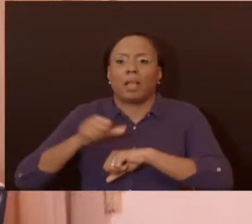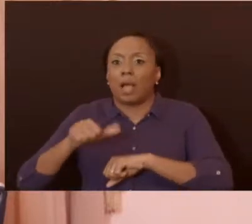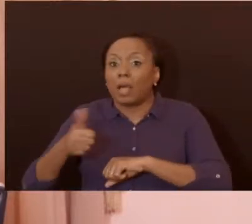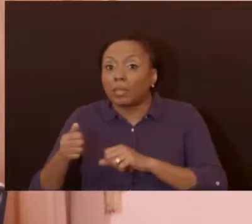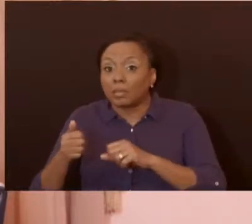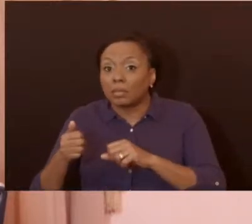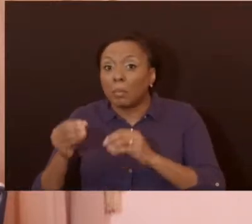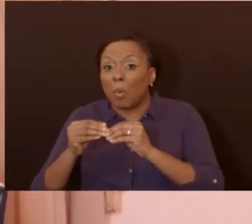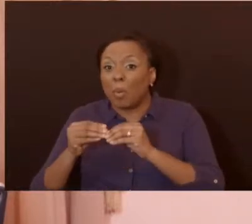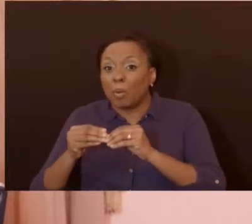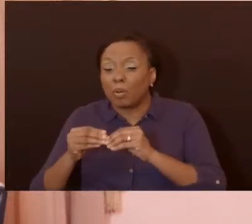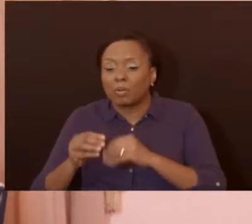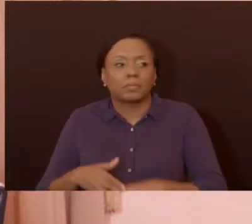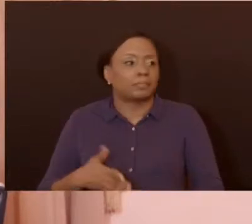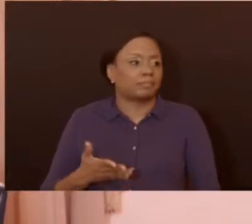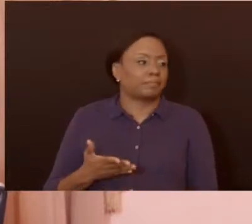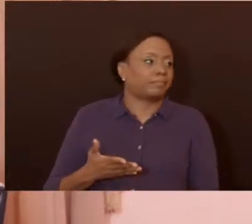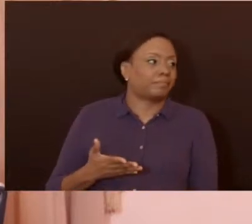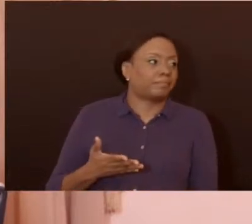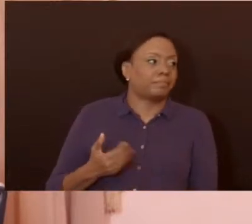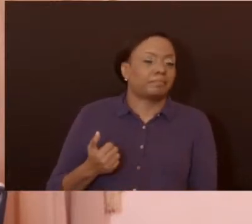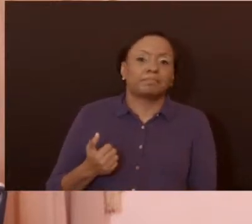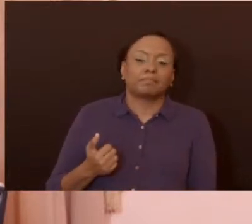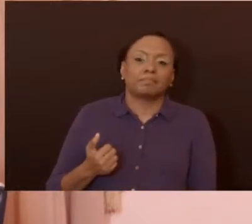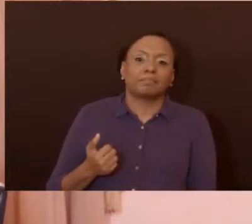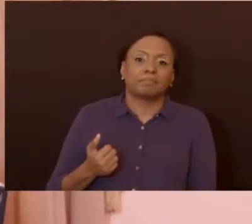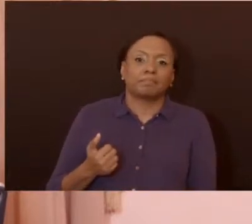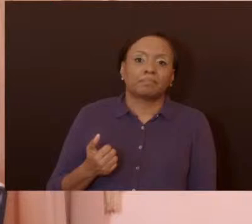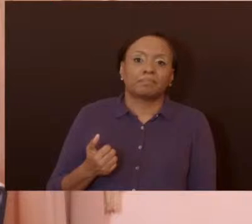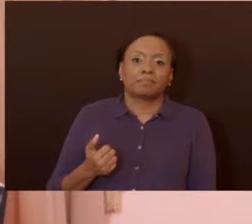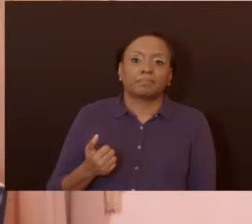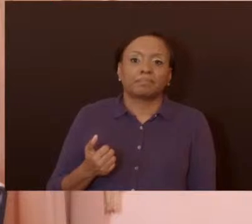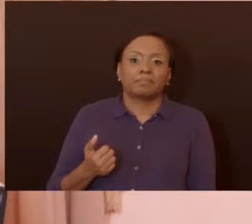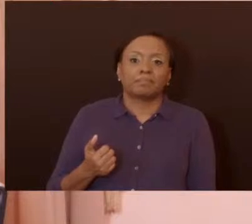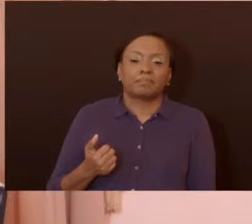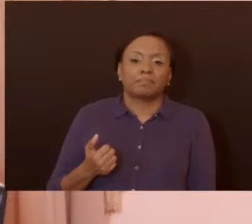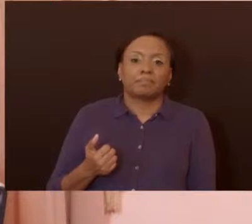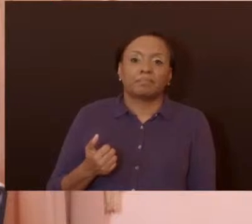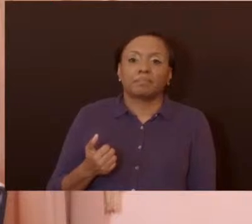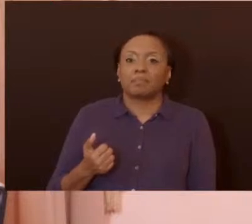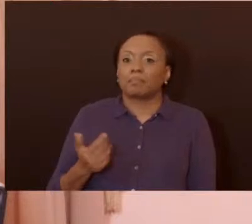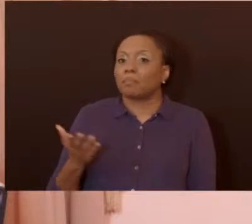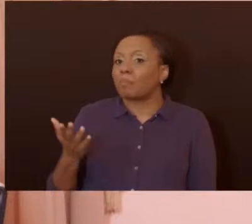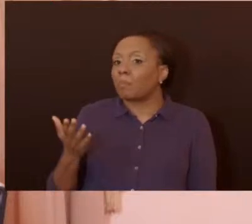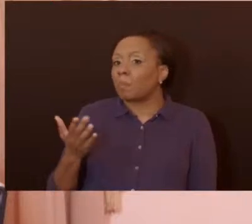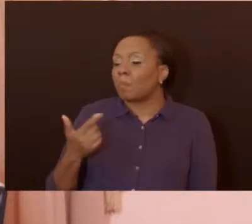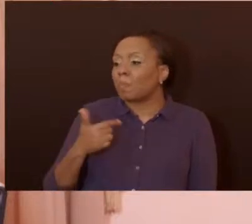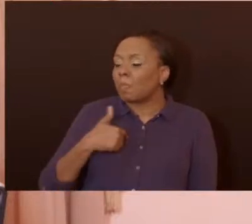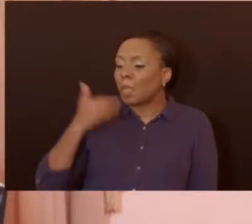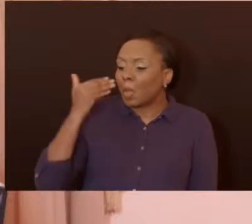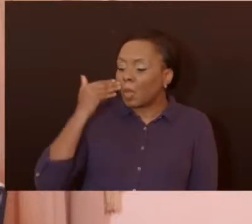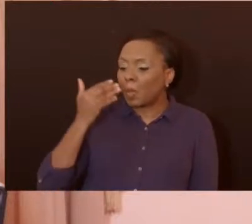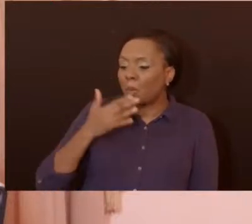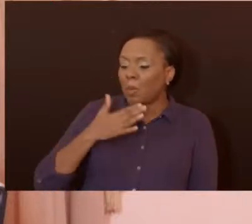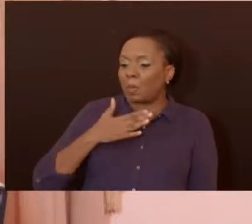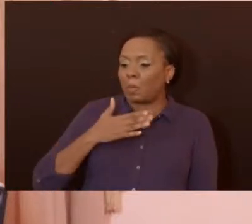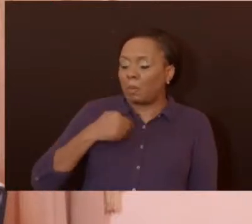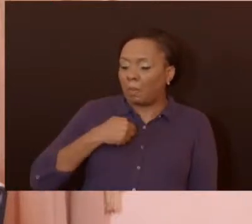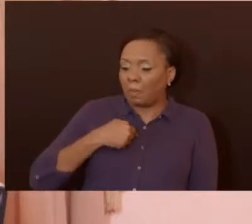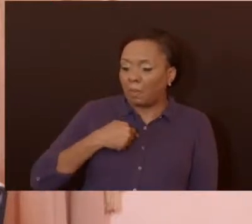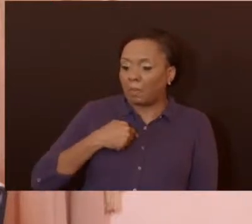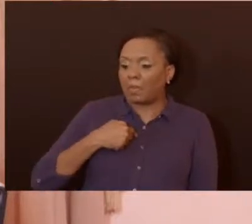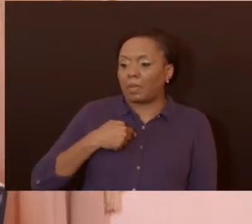can say that the stance of the Cabinet COVID subcommittee and the stance of the Ministry of